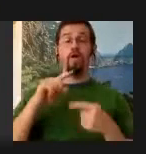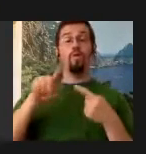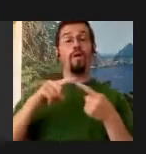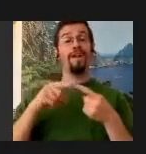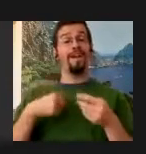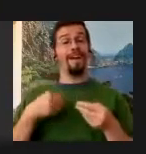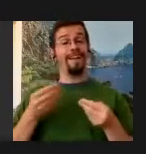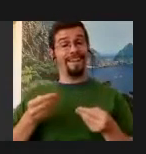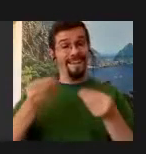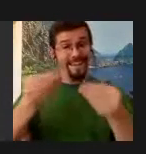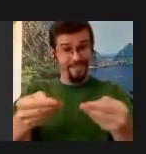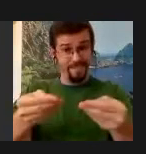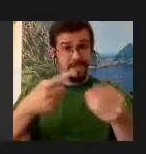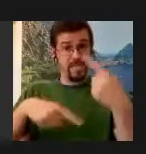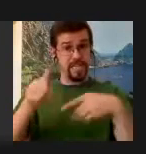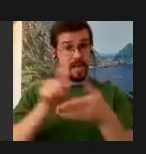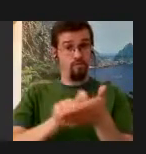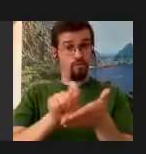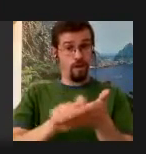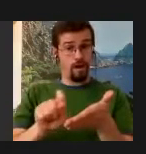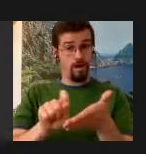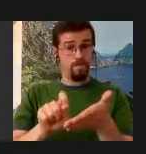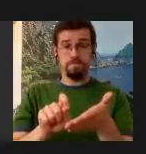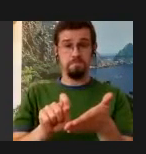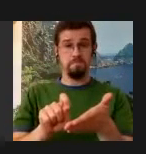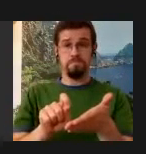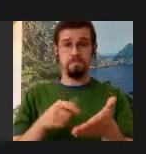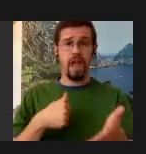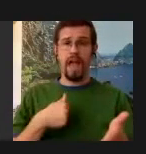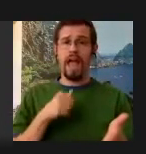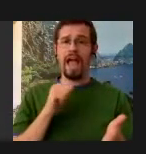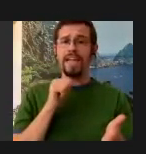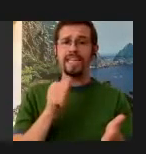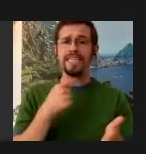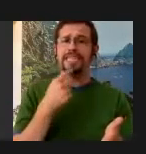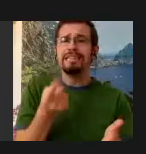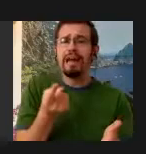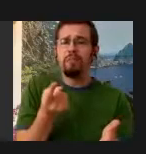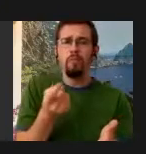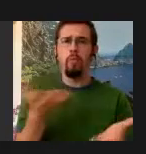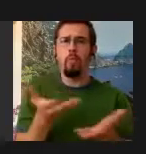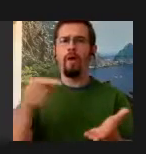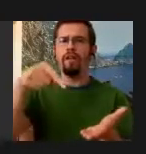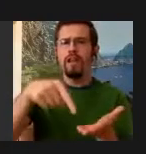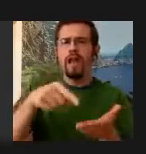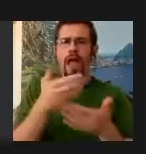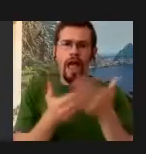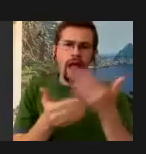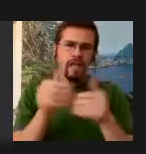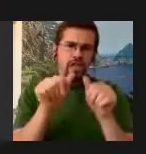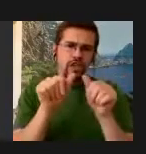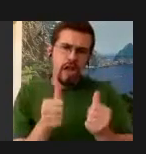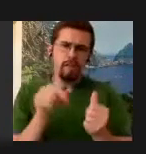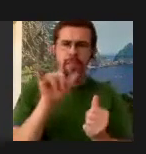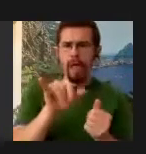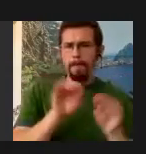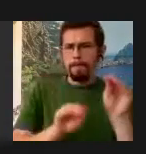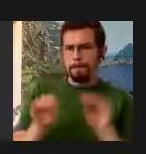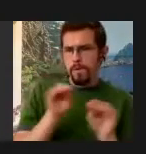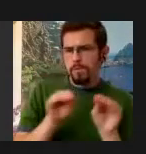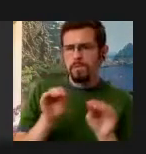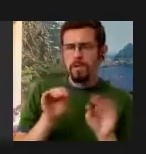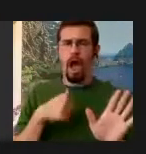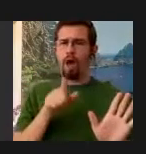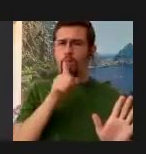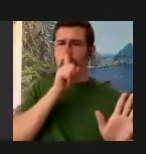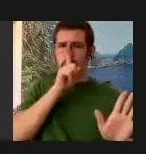sign writing and I did not explain for them what it was, how are these hand shapes, and so the movement and all this. And